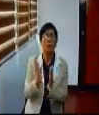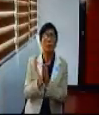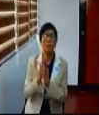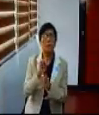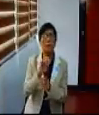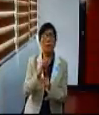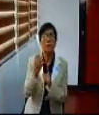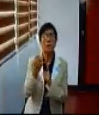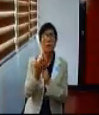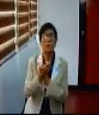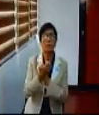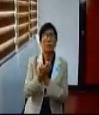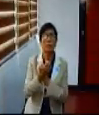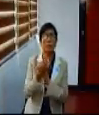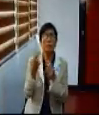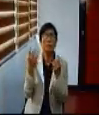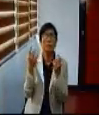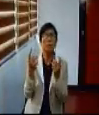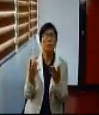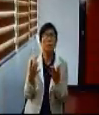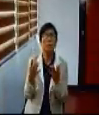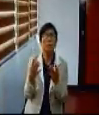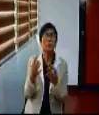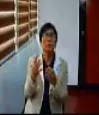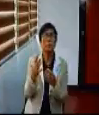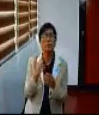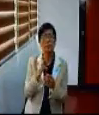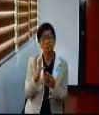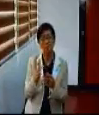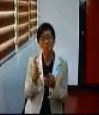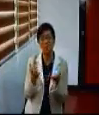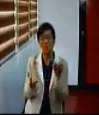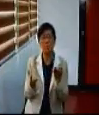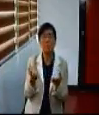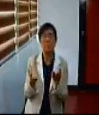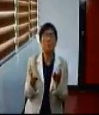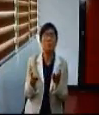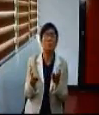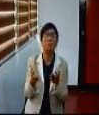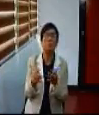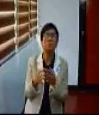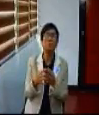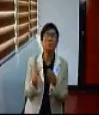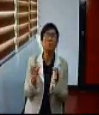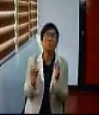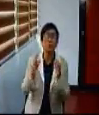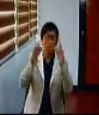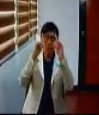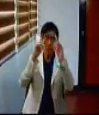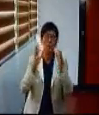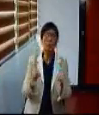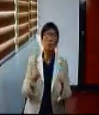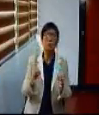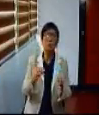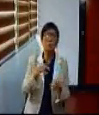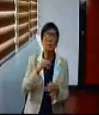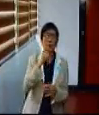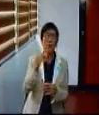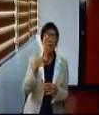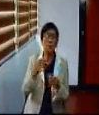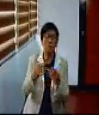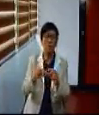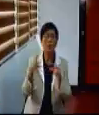environmental harm. I will be a little bit skeptical if the petitioner was